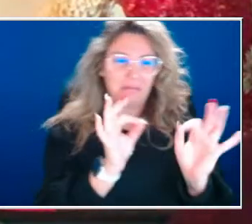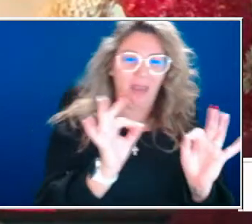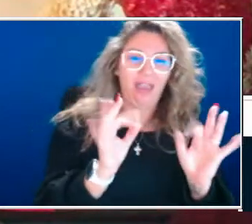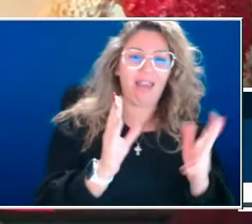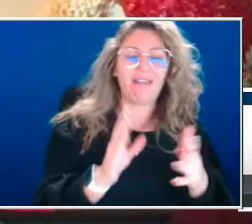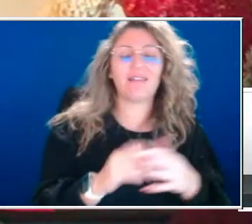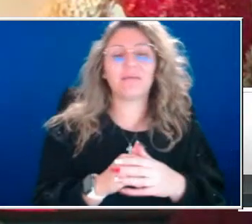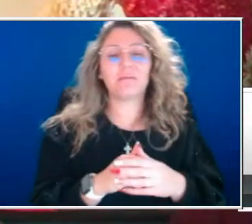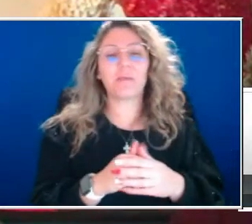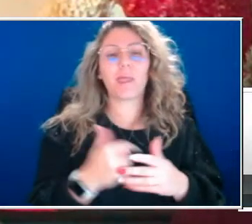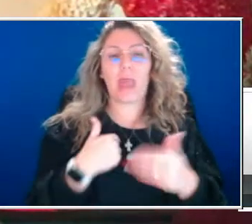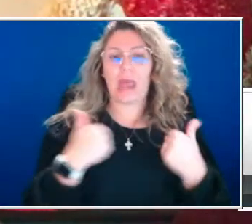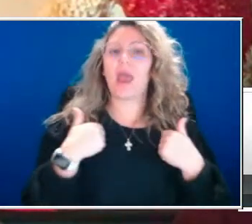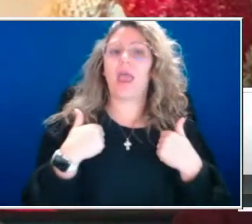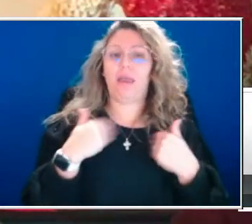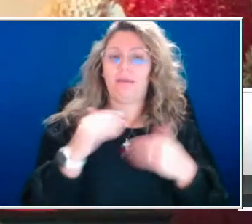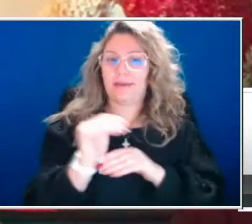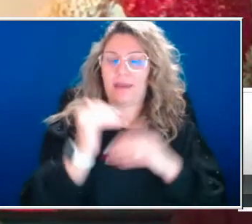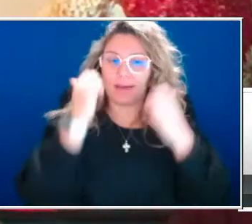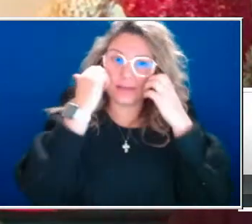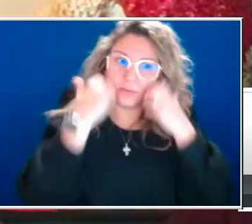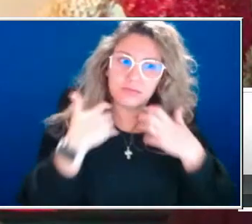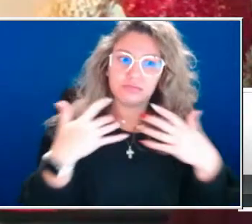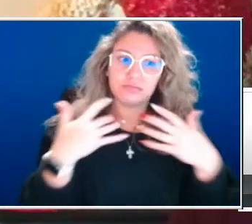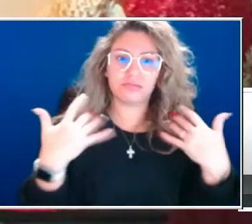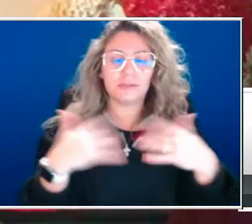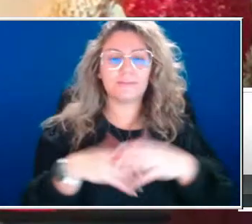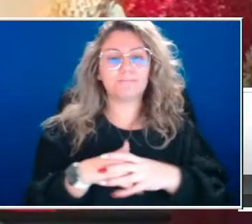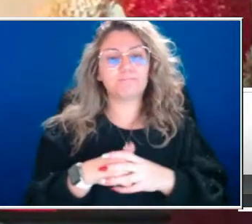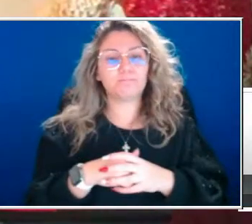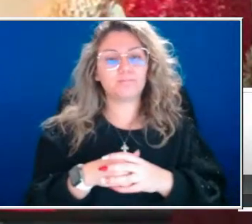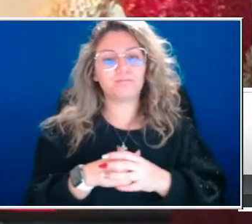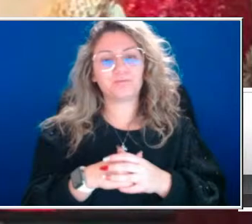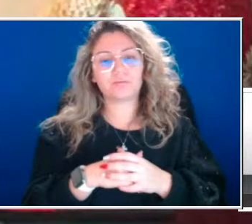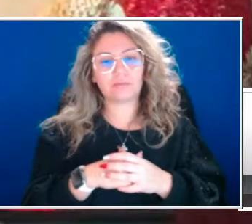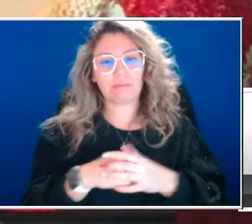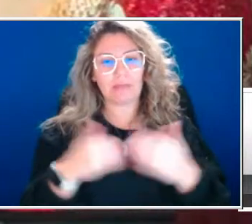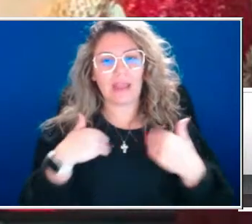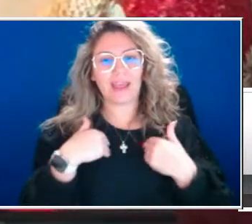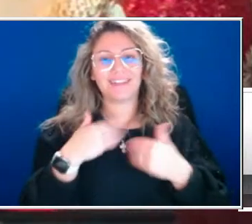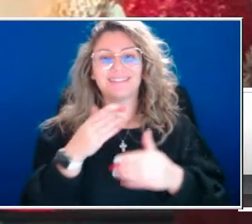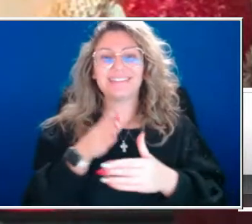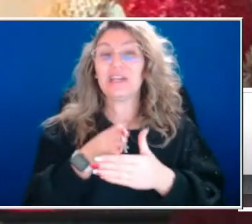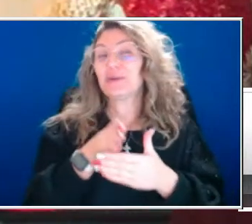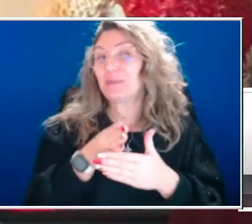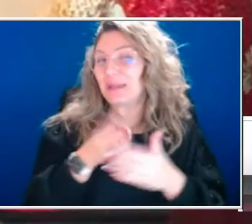night sweats, definitely had some irritability,